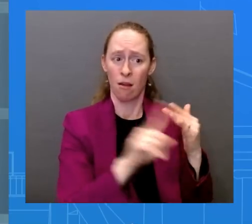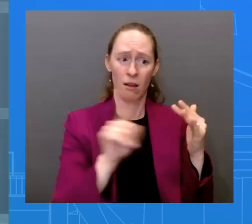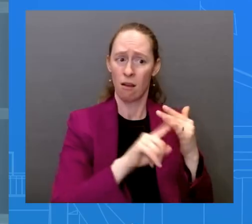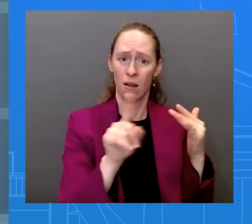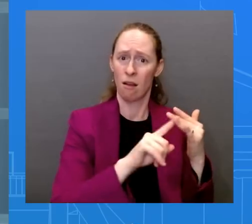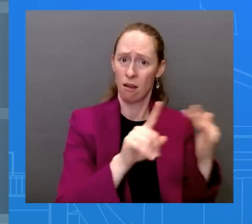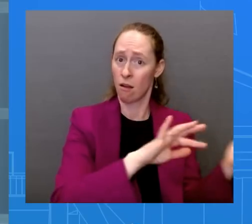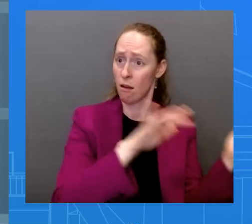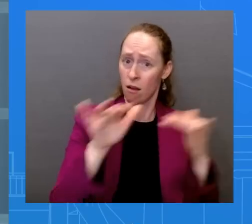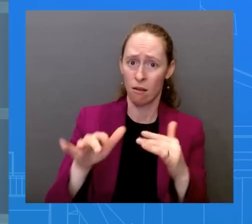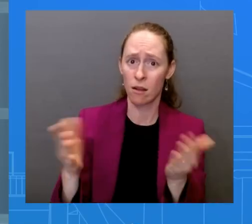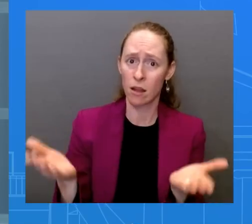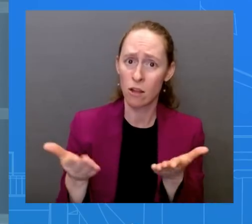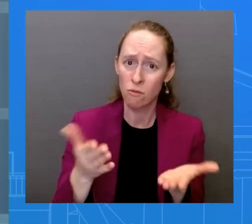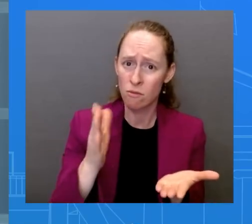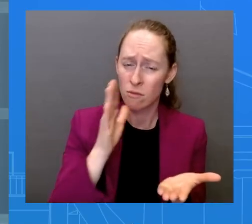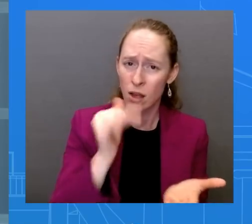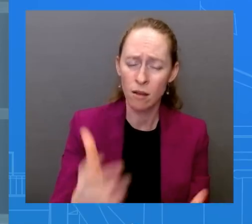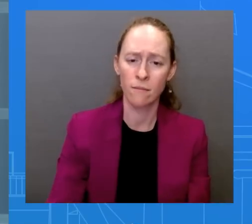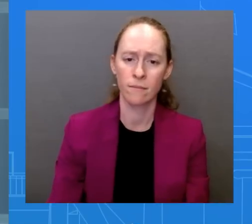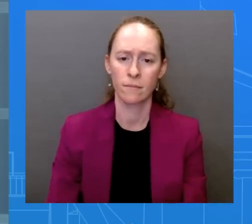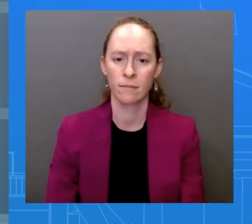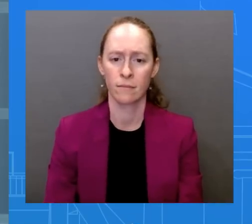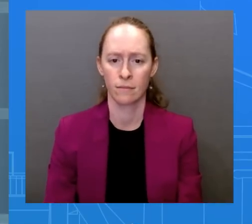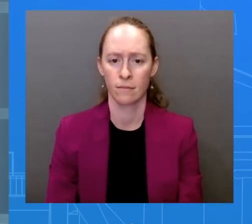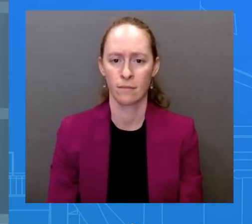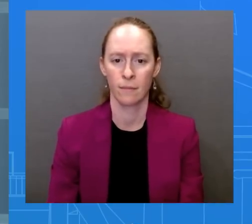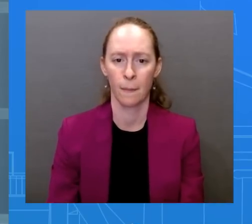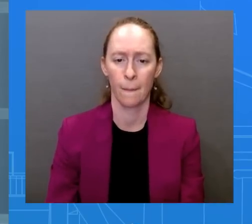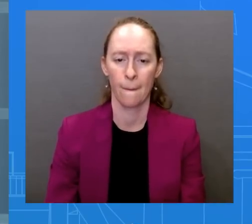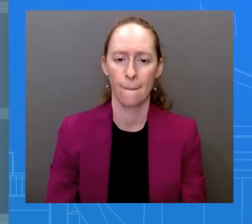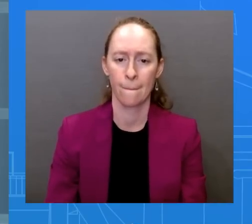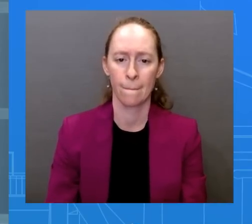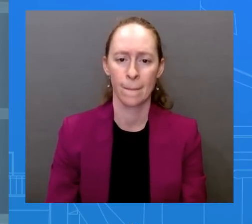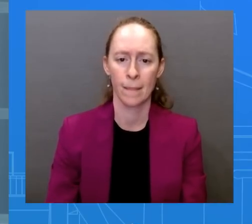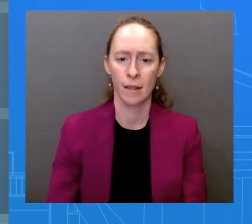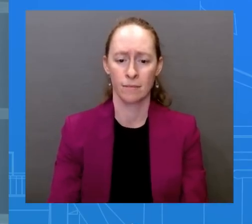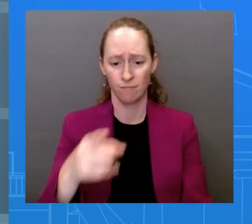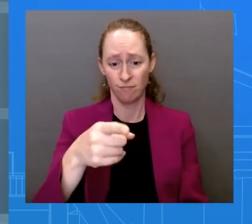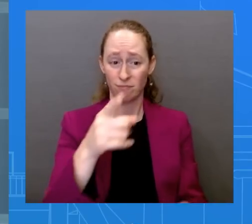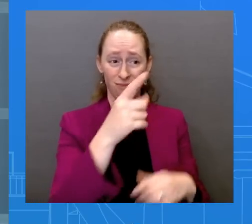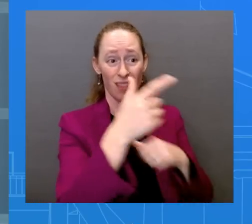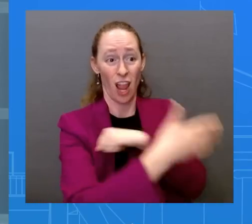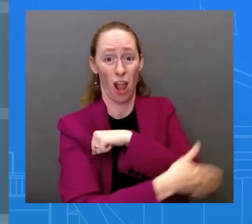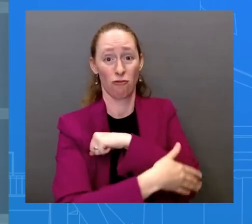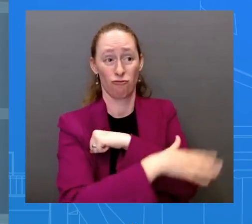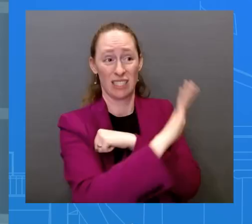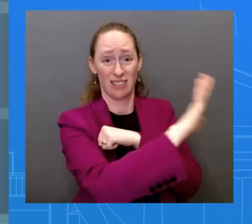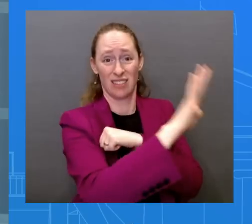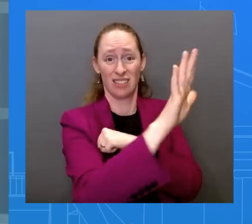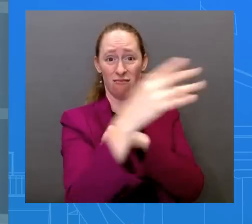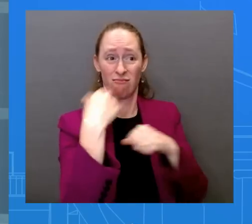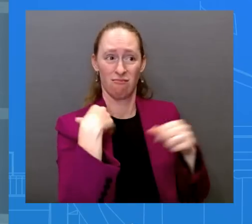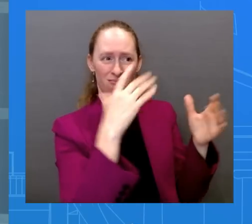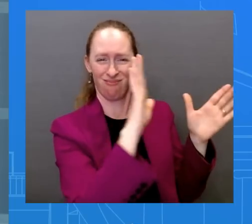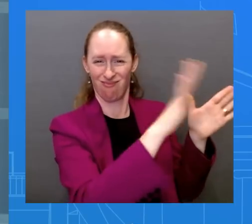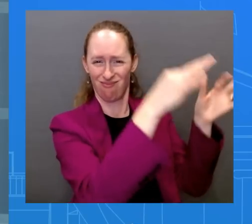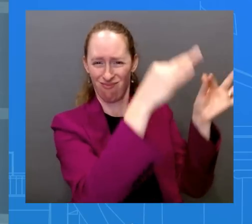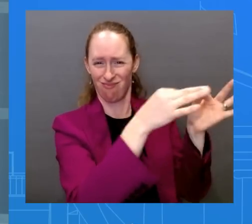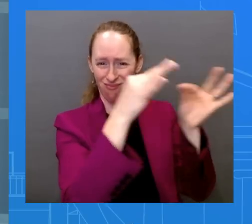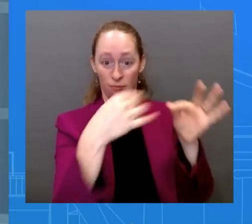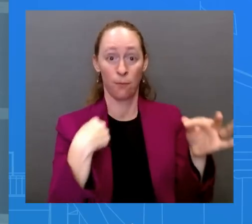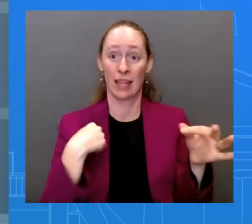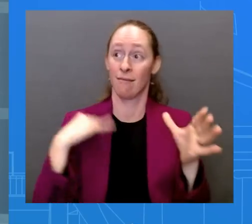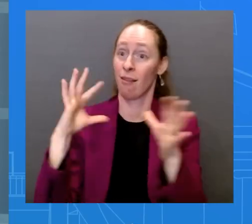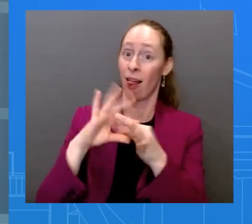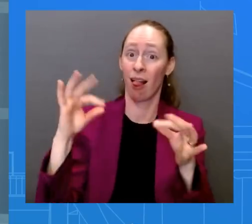I would let other countries speak to their own policies. I'm not going to speak to other countries' policies from here. But what I can say for our part, for